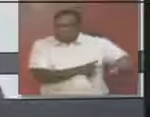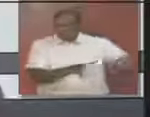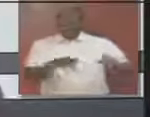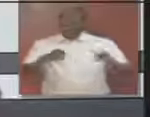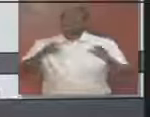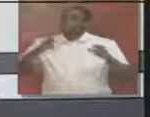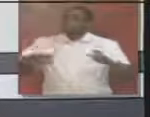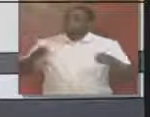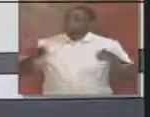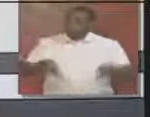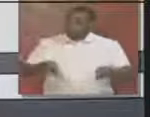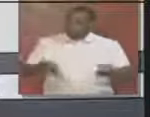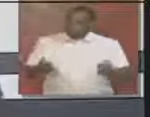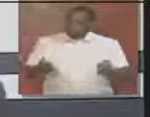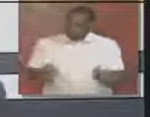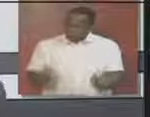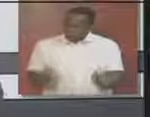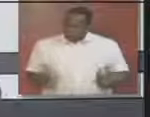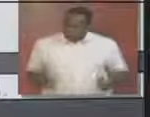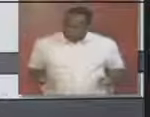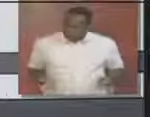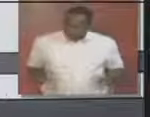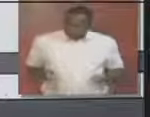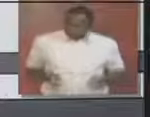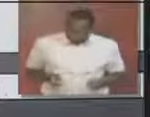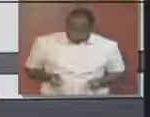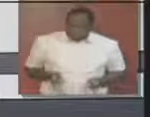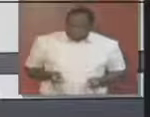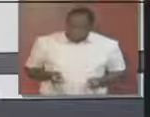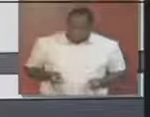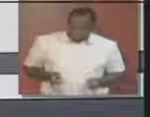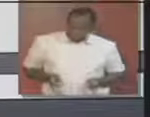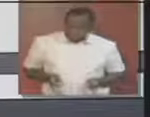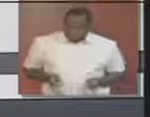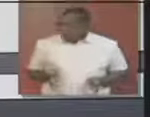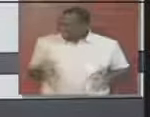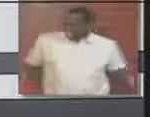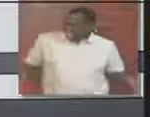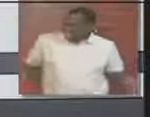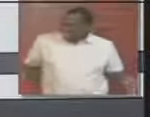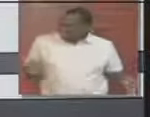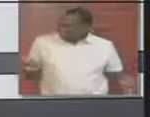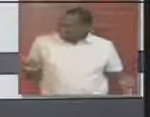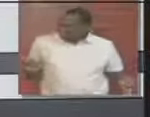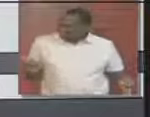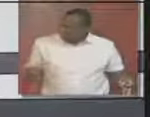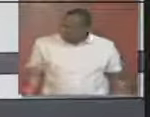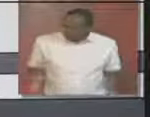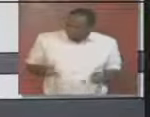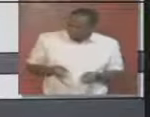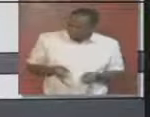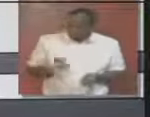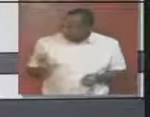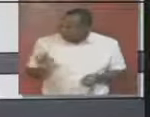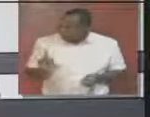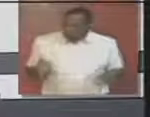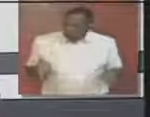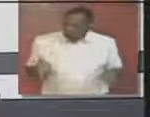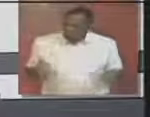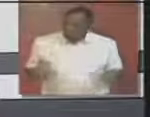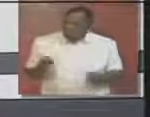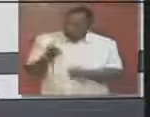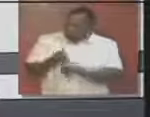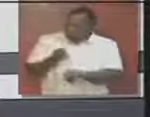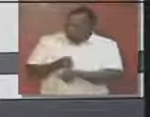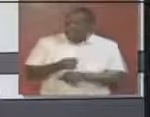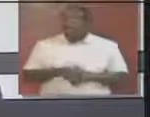becoming diabetic and hypertensive, getting kidney diseases, heart attacks and strokes, etc. if you are obese. It should be a way of life for us to